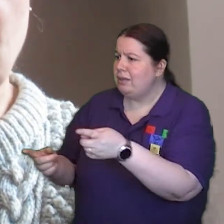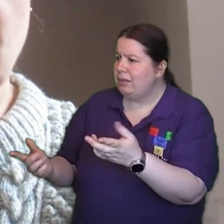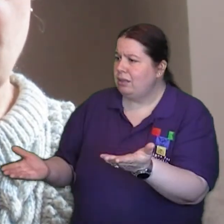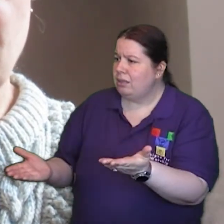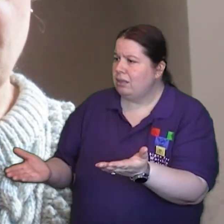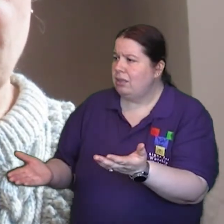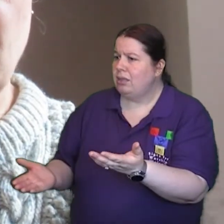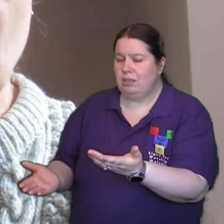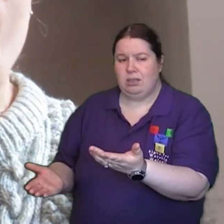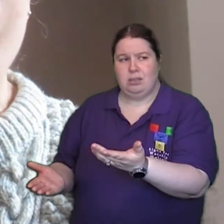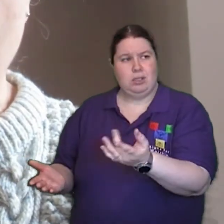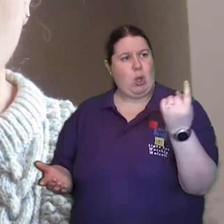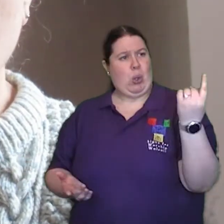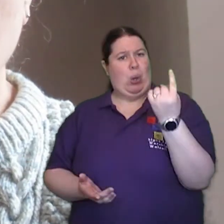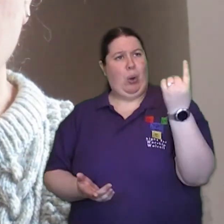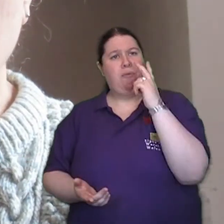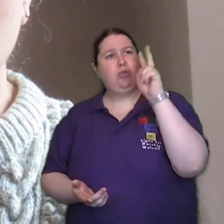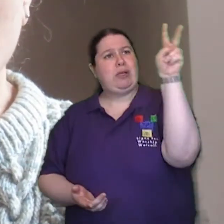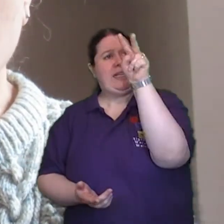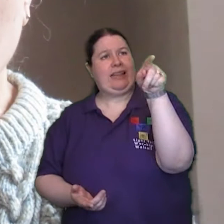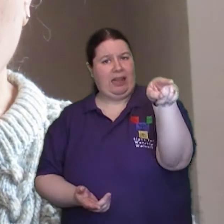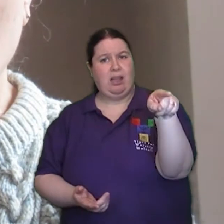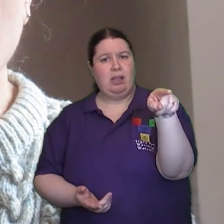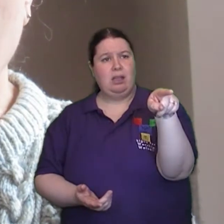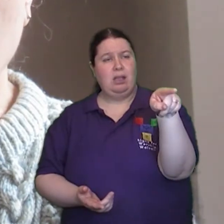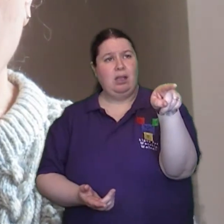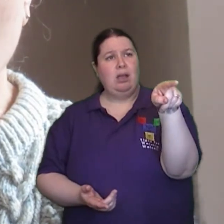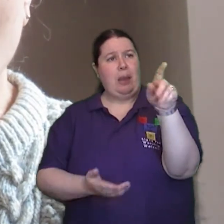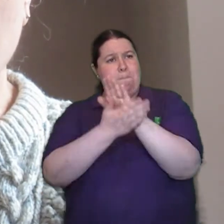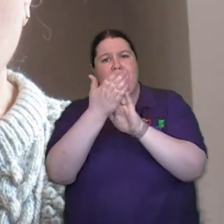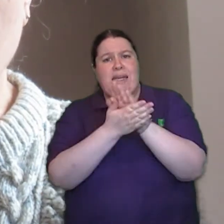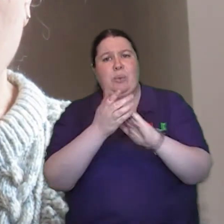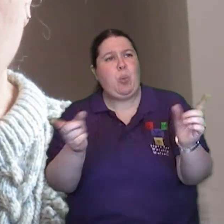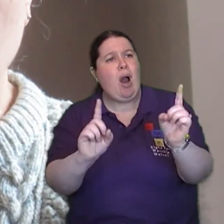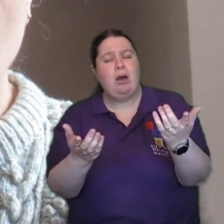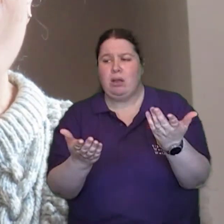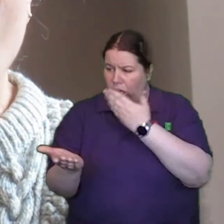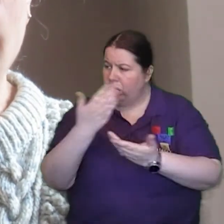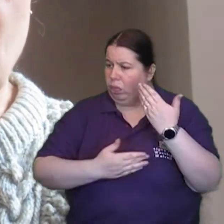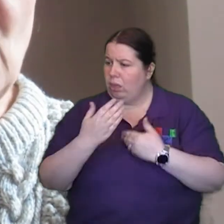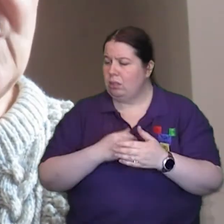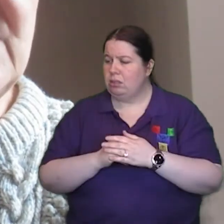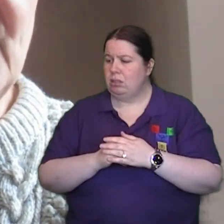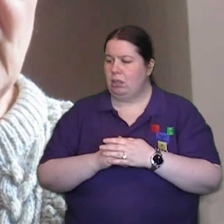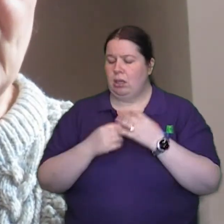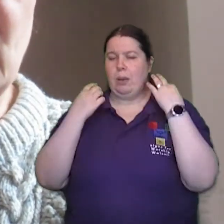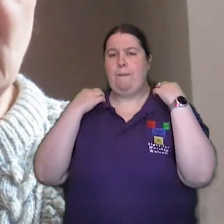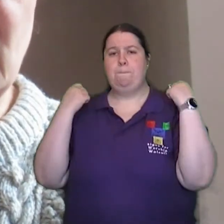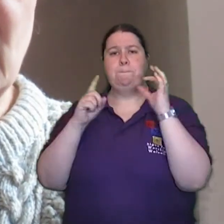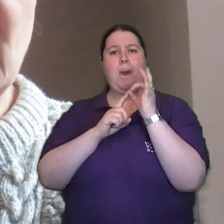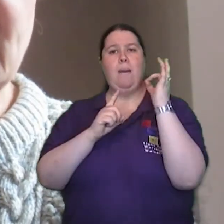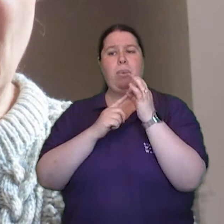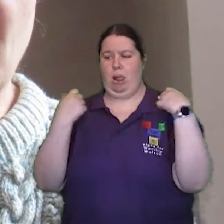Babylon, "Whoever reads this writing and tells me what it means will be clothed in